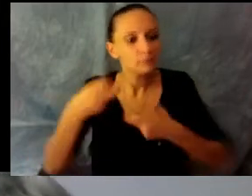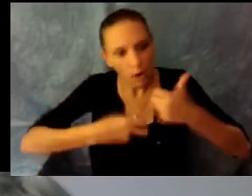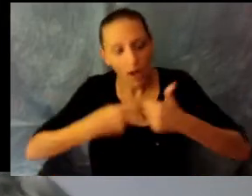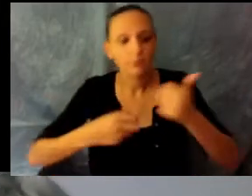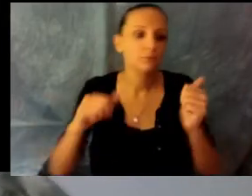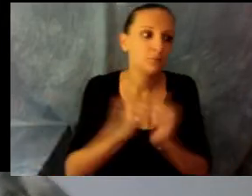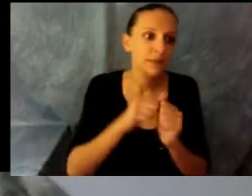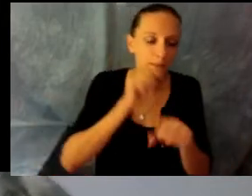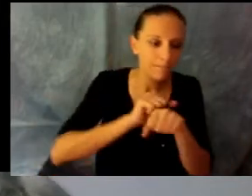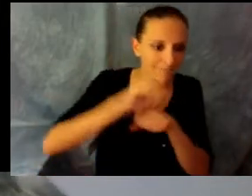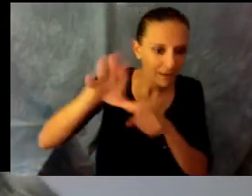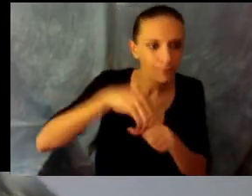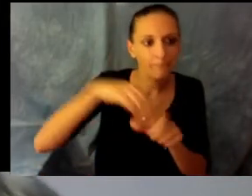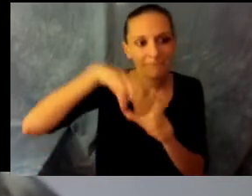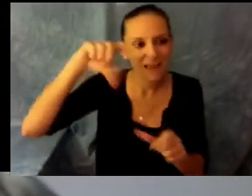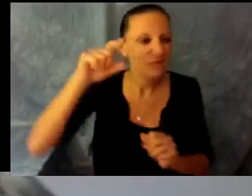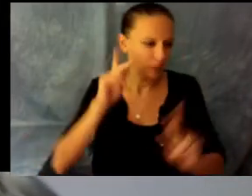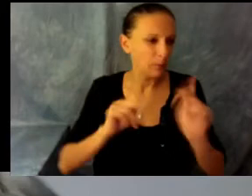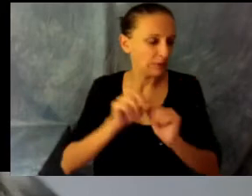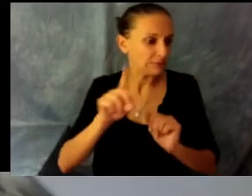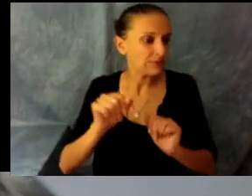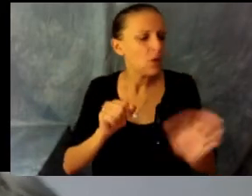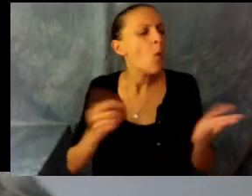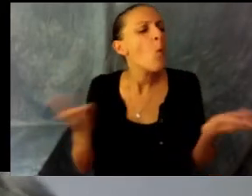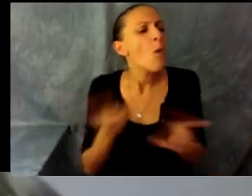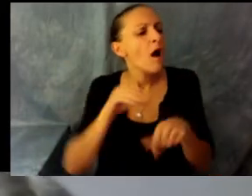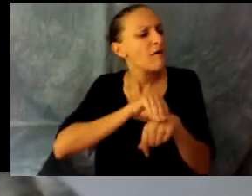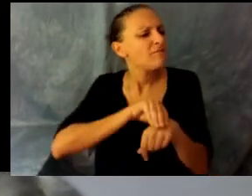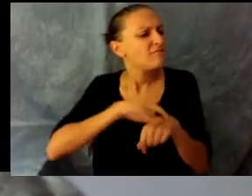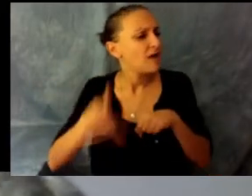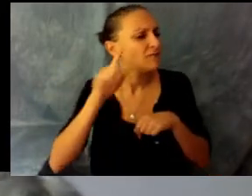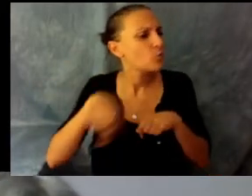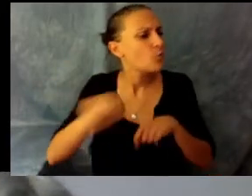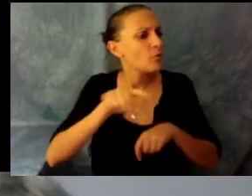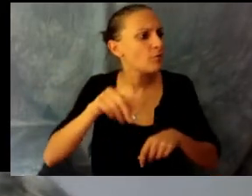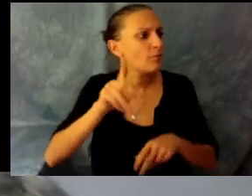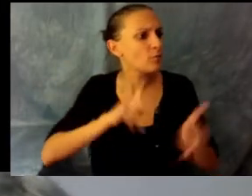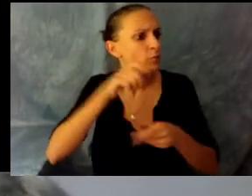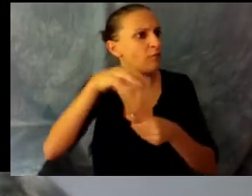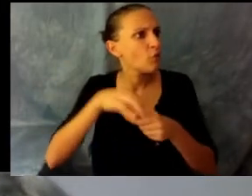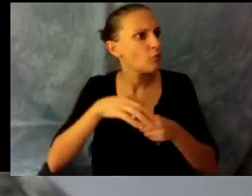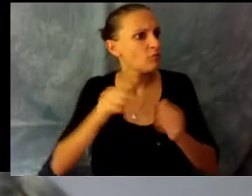ballots for people with disabilities. What advice do you have for voters with disabilities today?